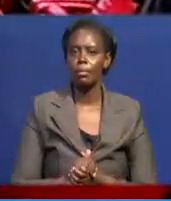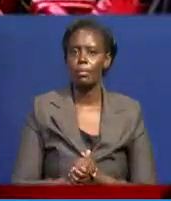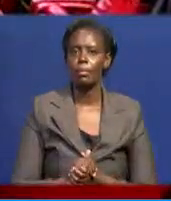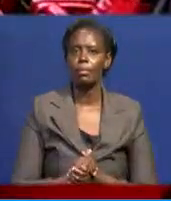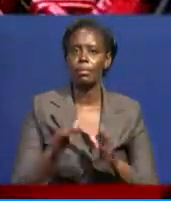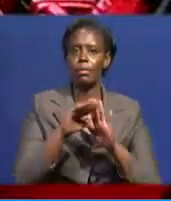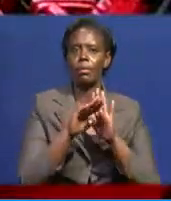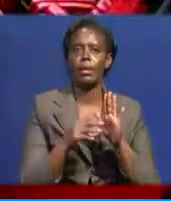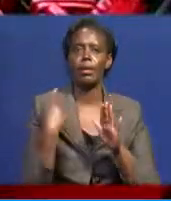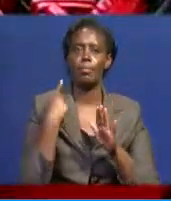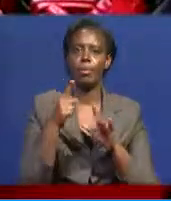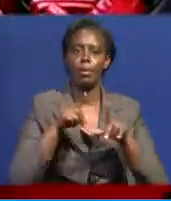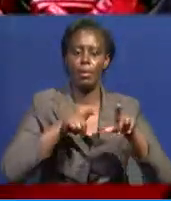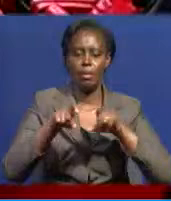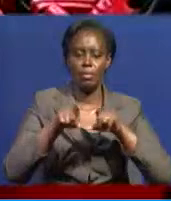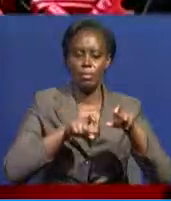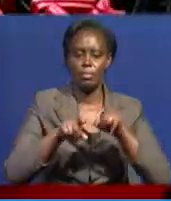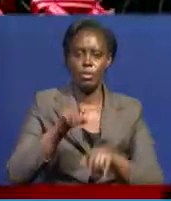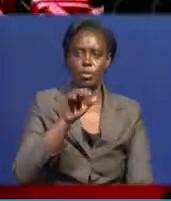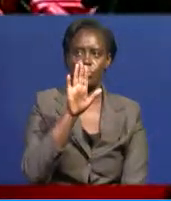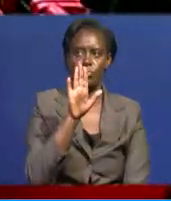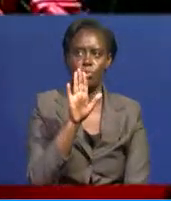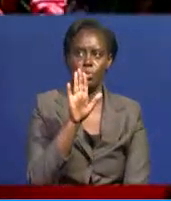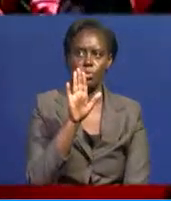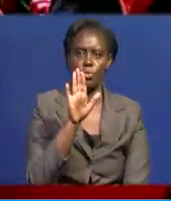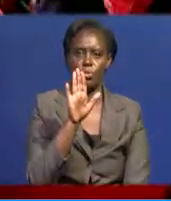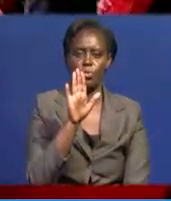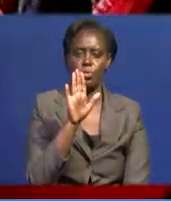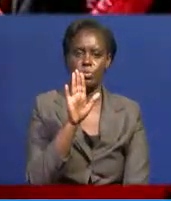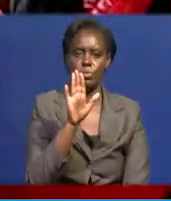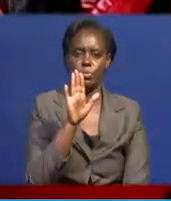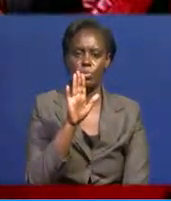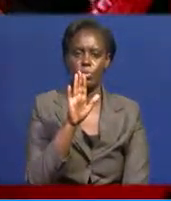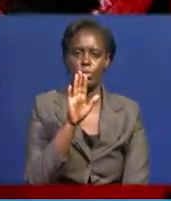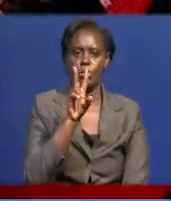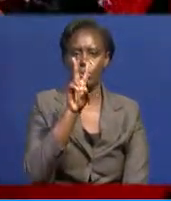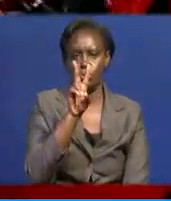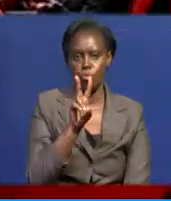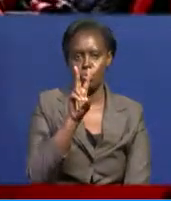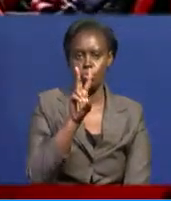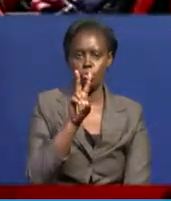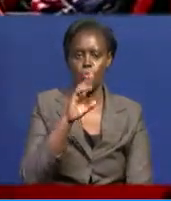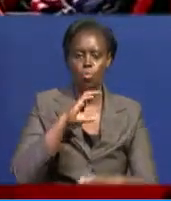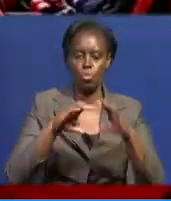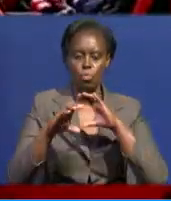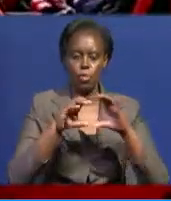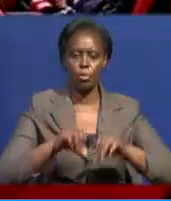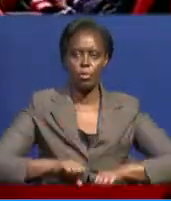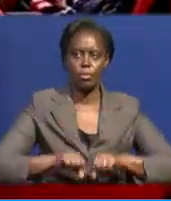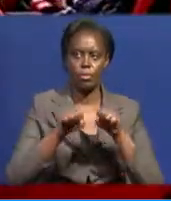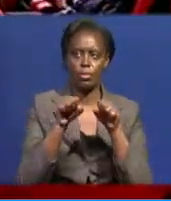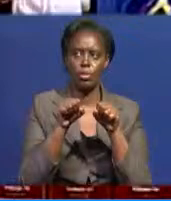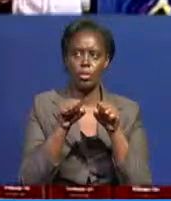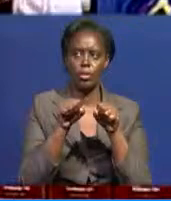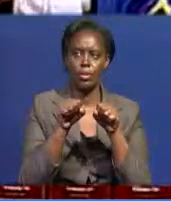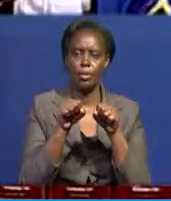Order number one, administration of oath. Order number two, communication from the